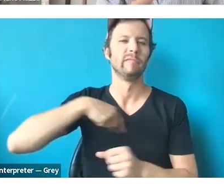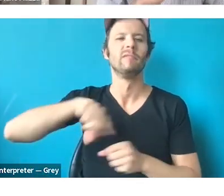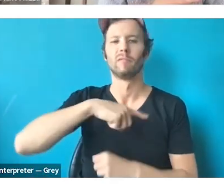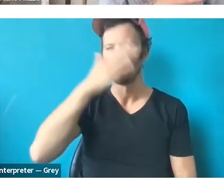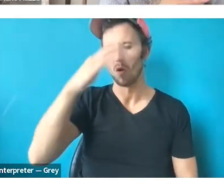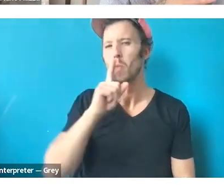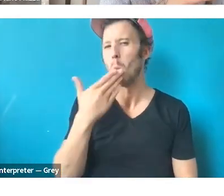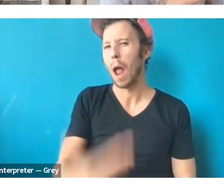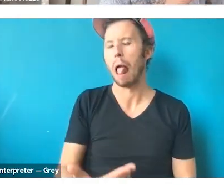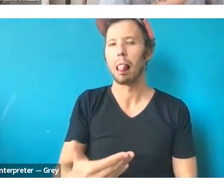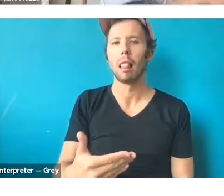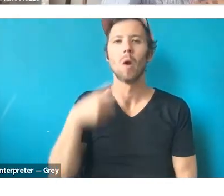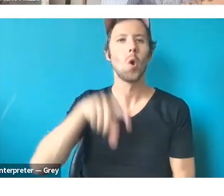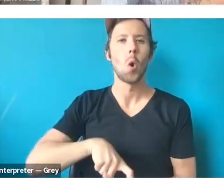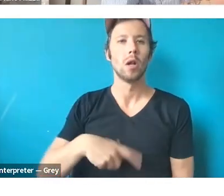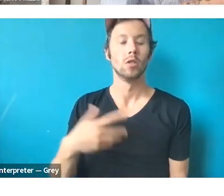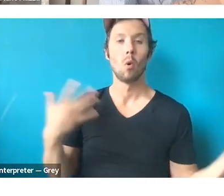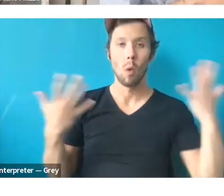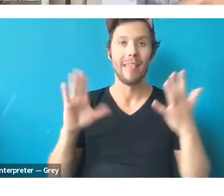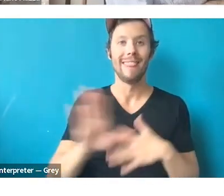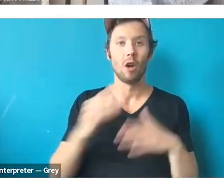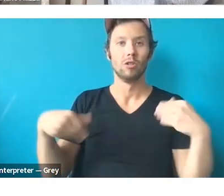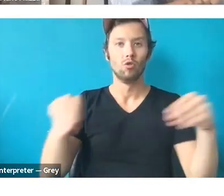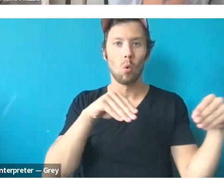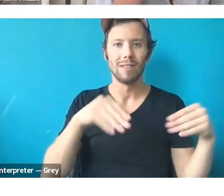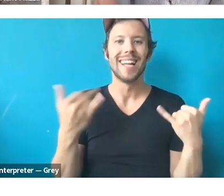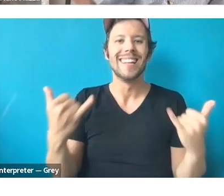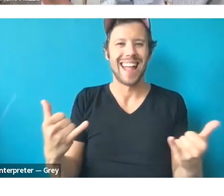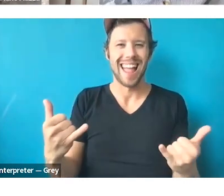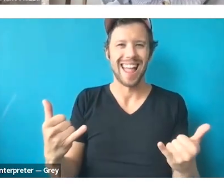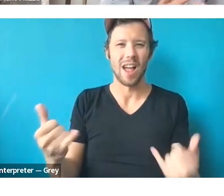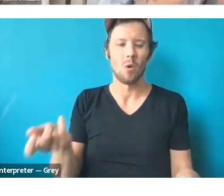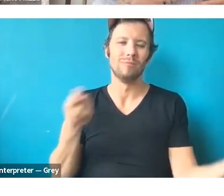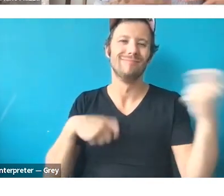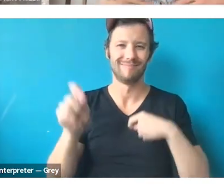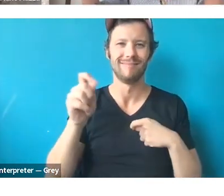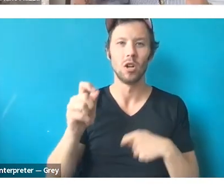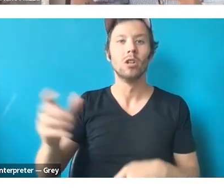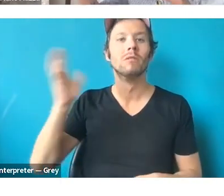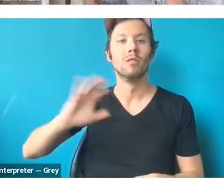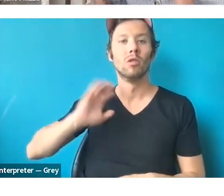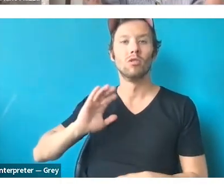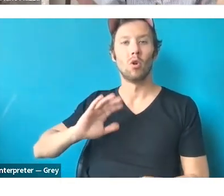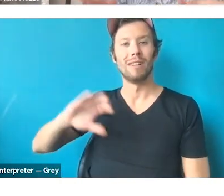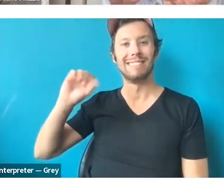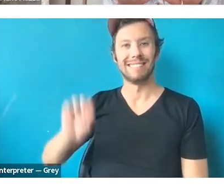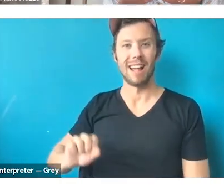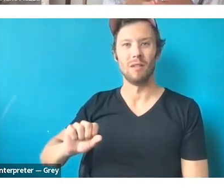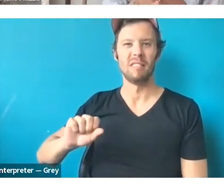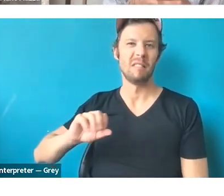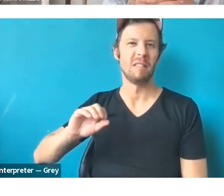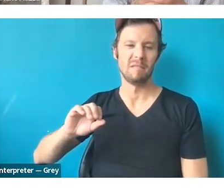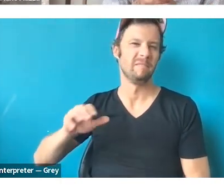working with flowers that are grown in the global South that have to get coated in formaldehyde and like shipped up here, to working only